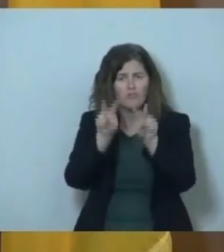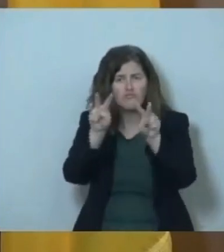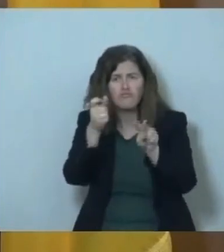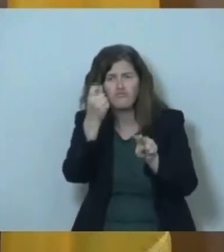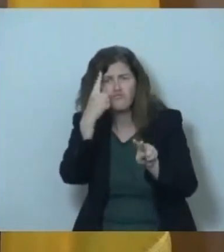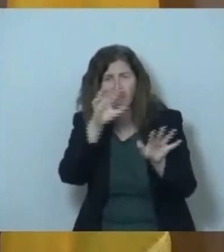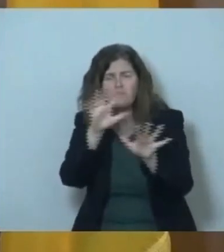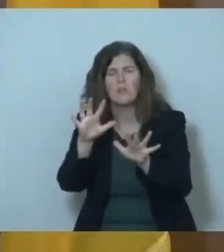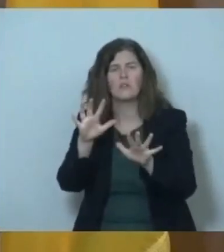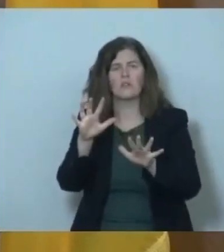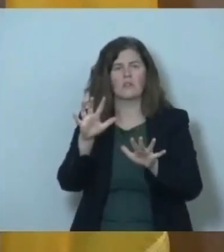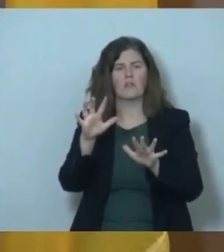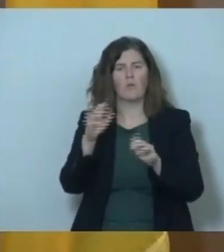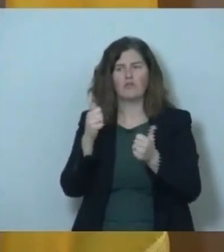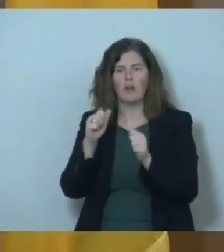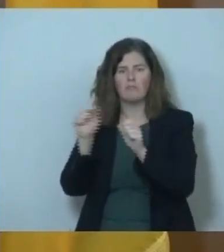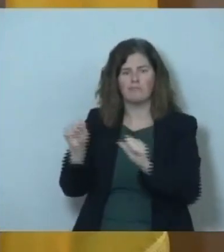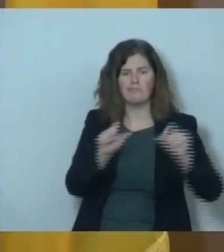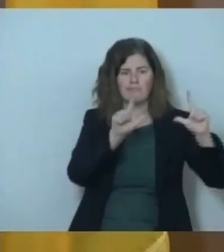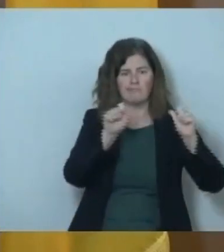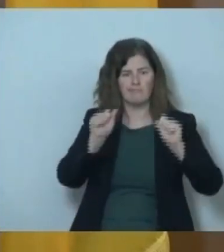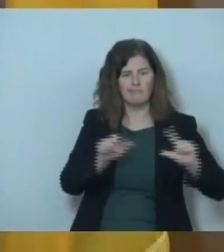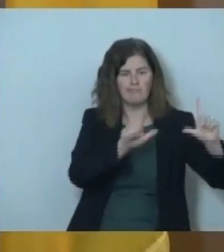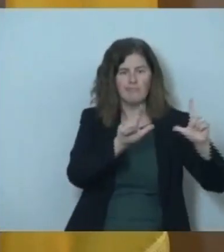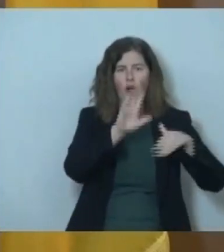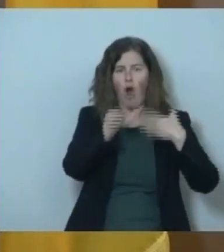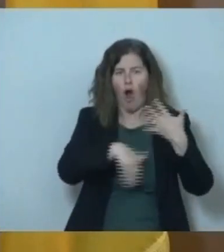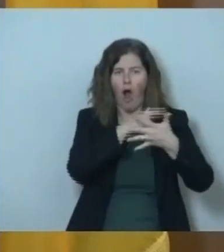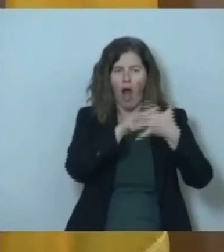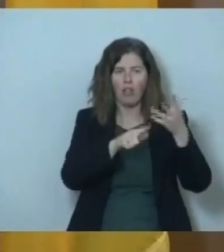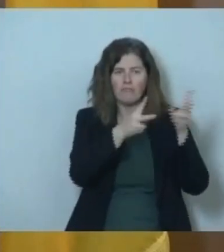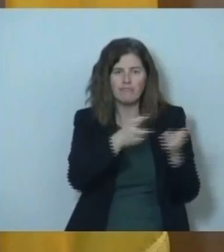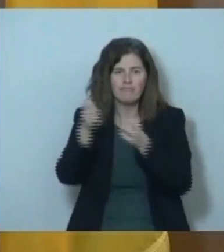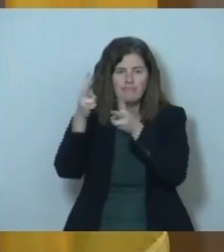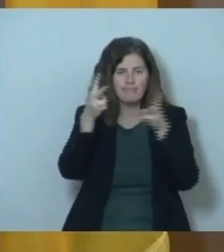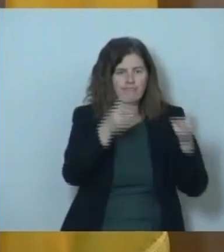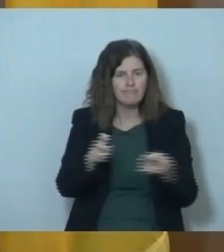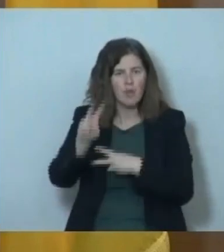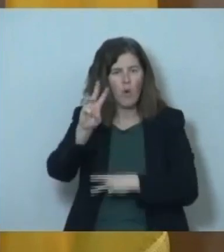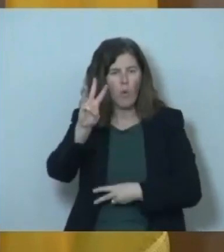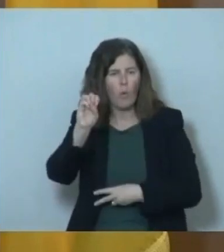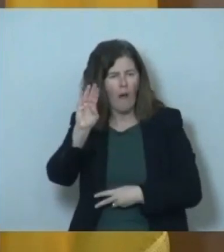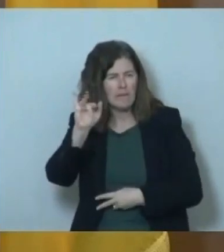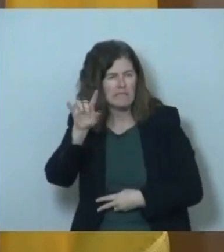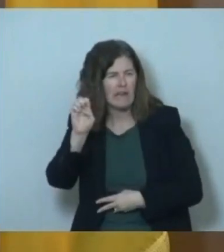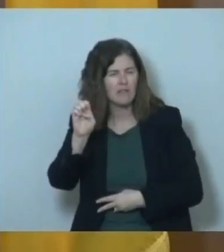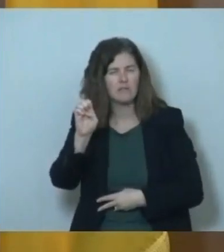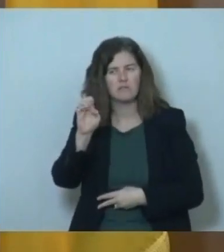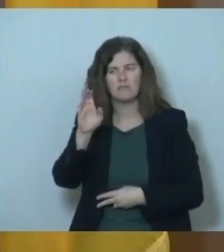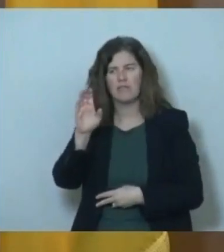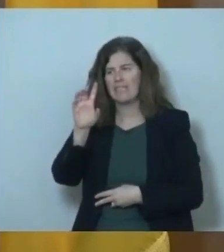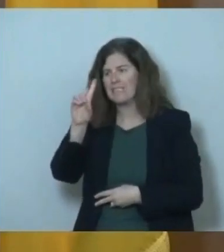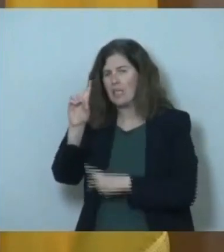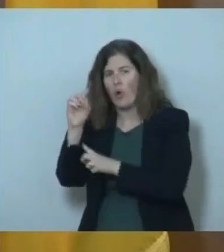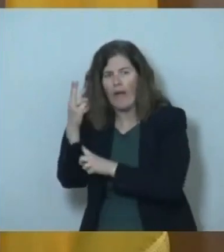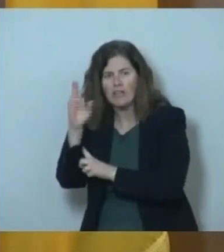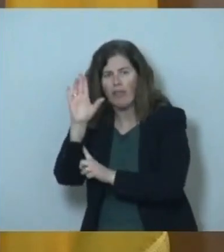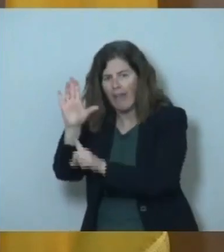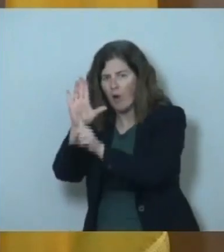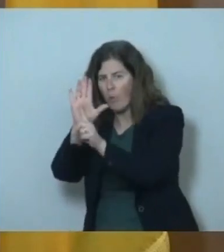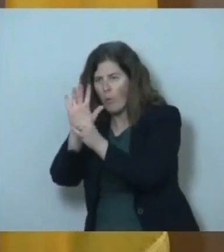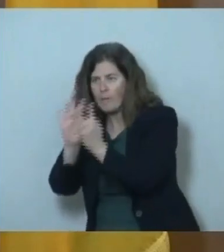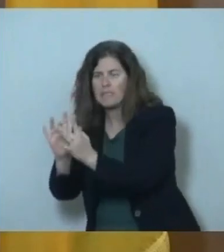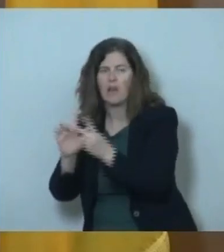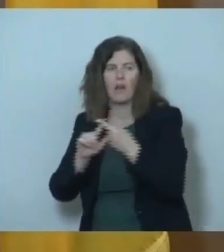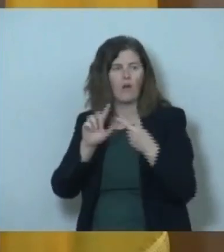We're also clear about getting it onto all of the COVID-19 websites, whether that's a direct Department of Health website or it's a New